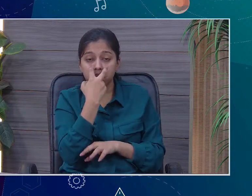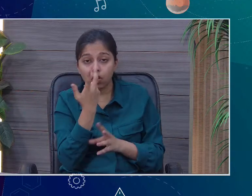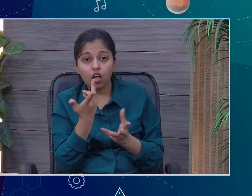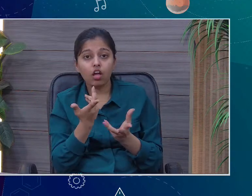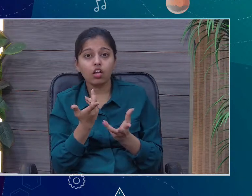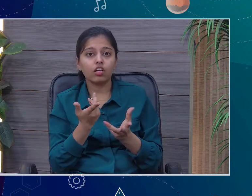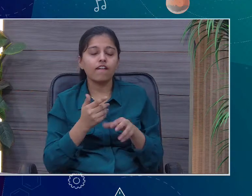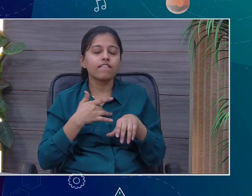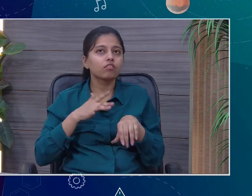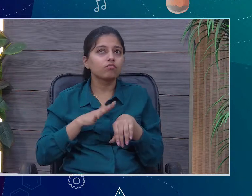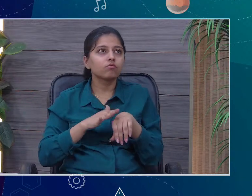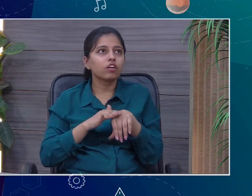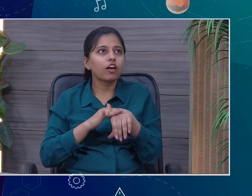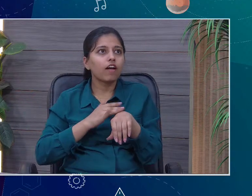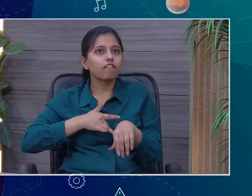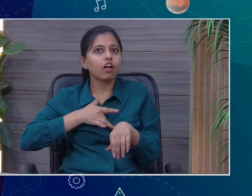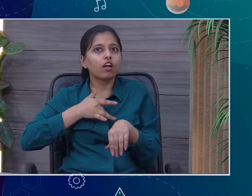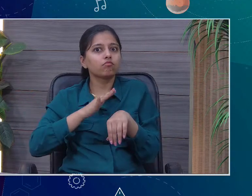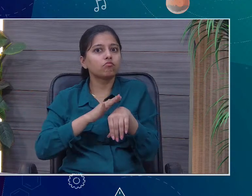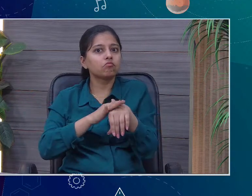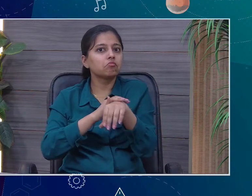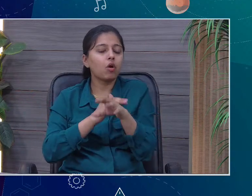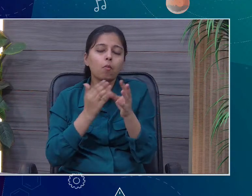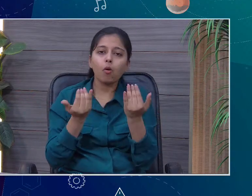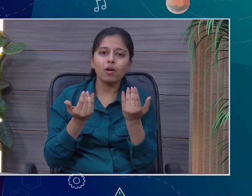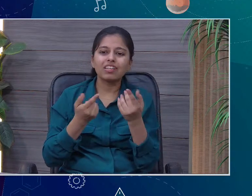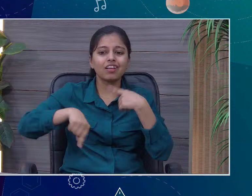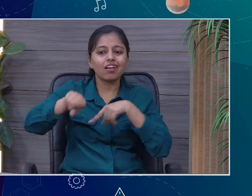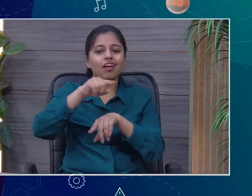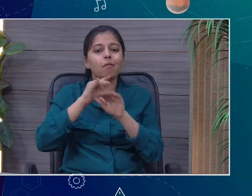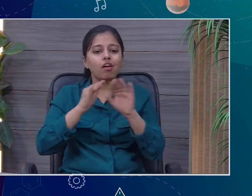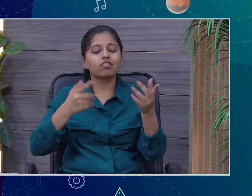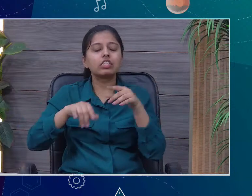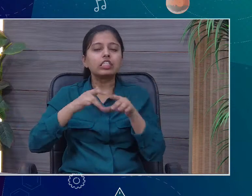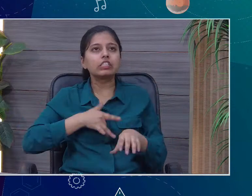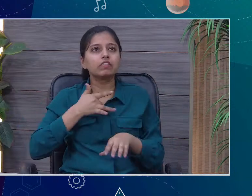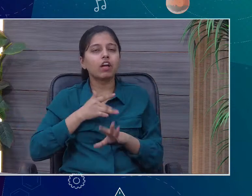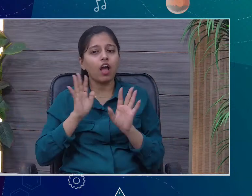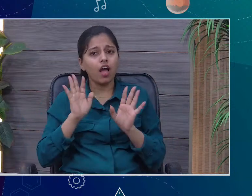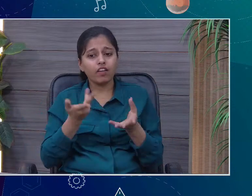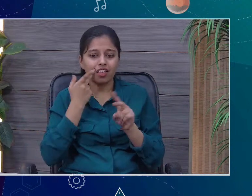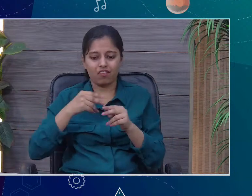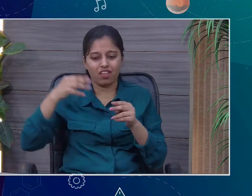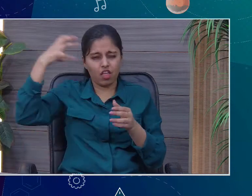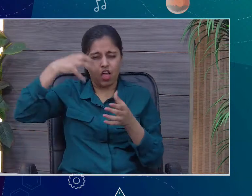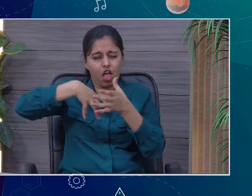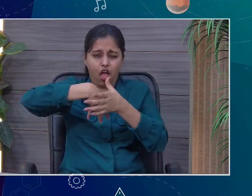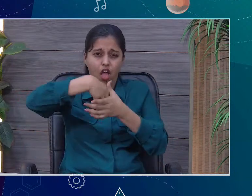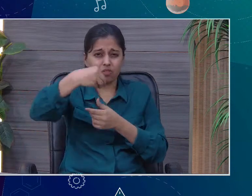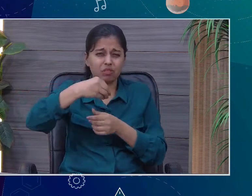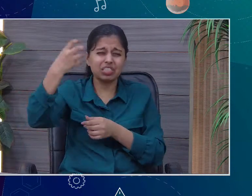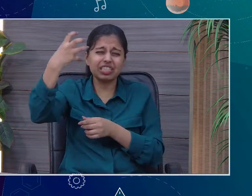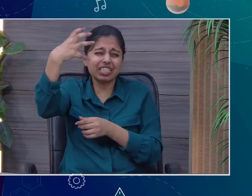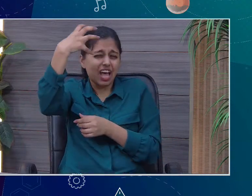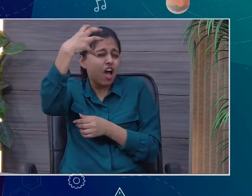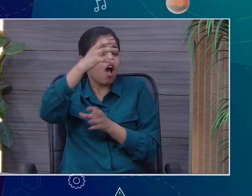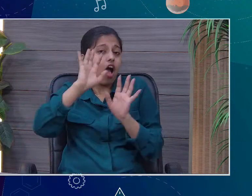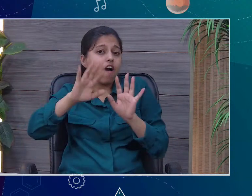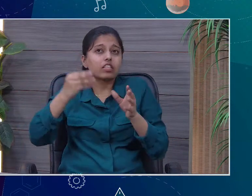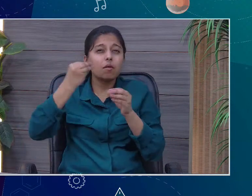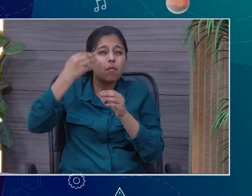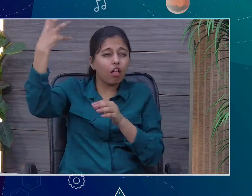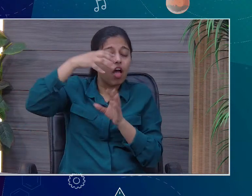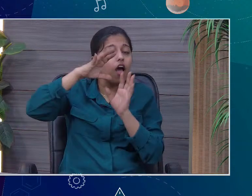at least feel the warmth. So they realize that when we are going out in the sun, there's light, there's some source of